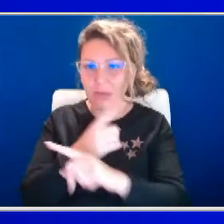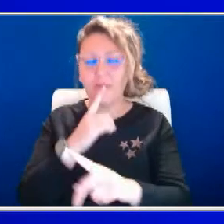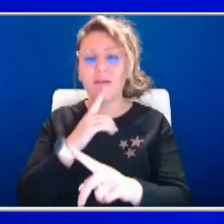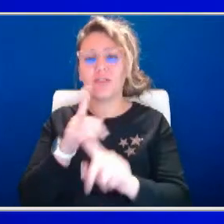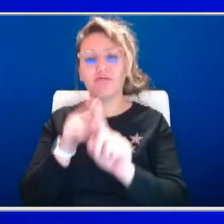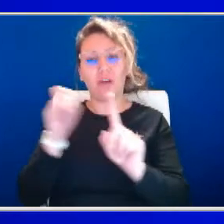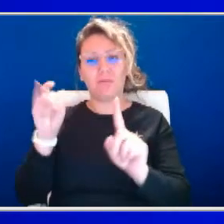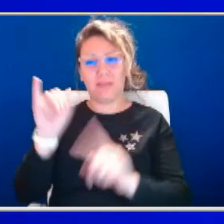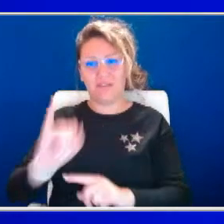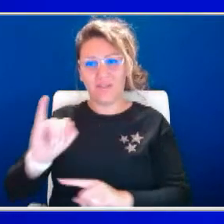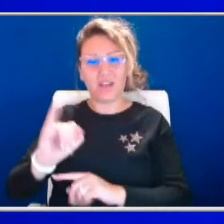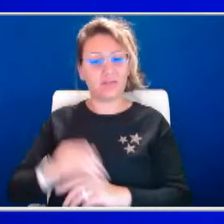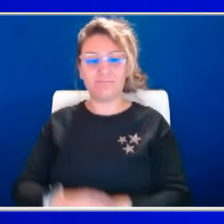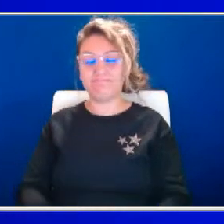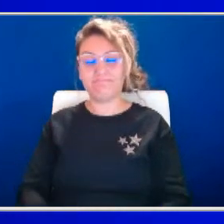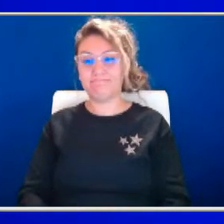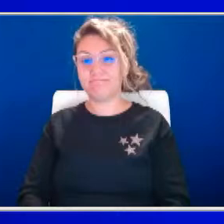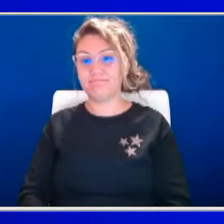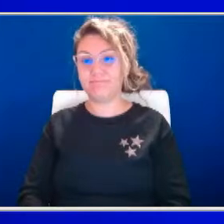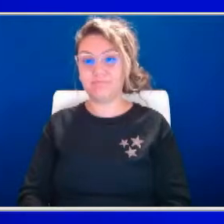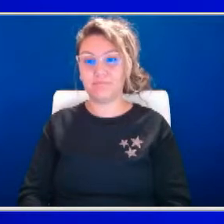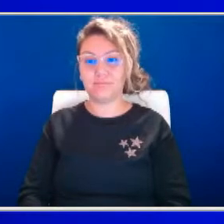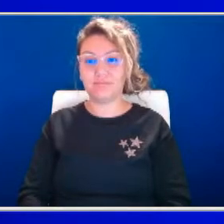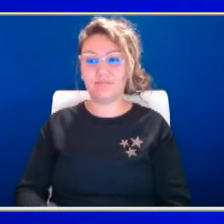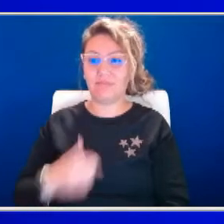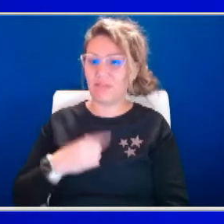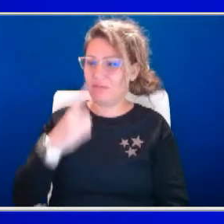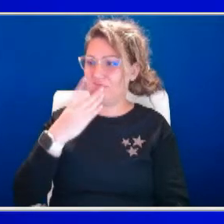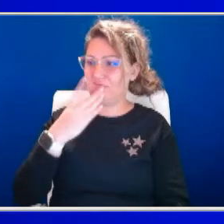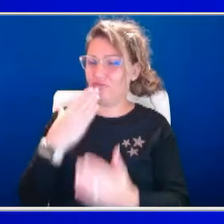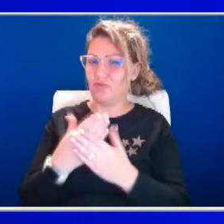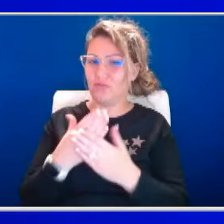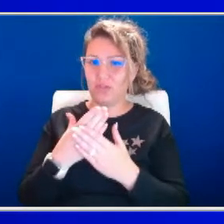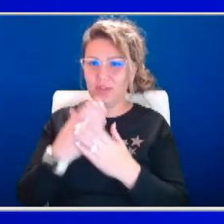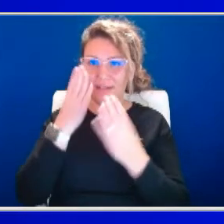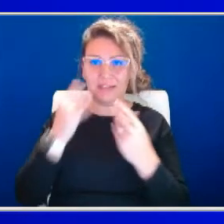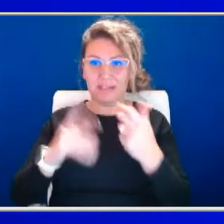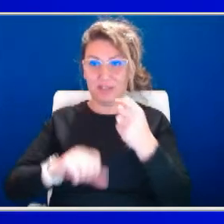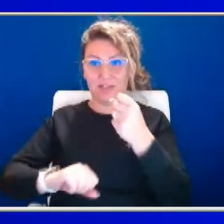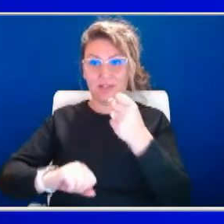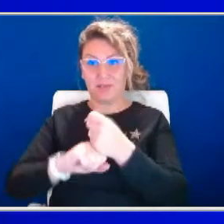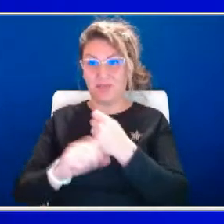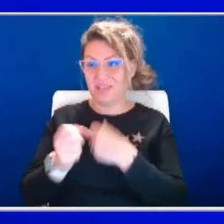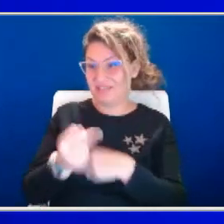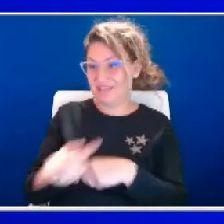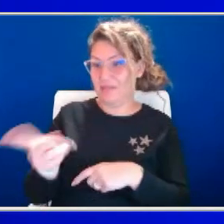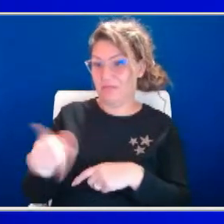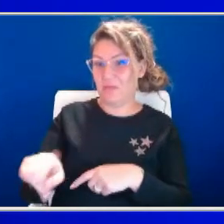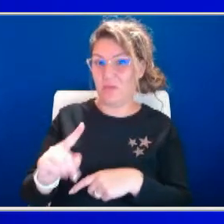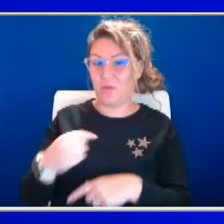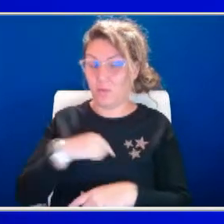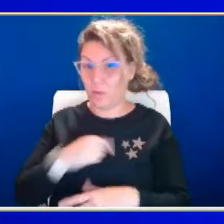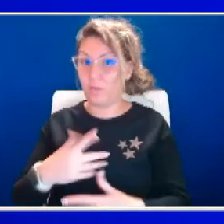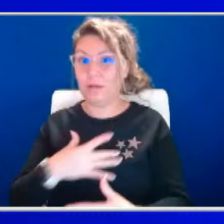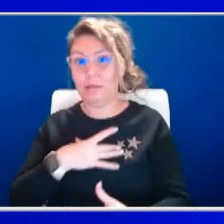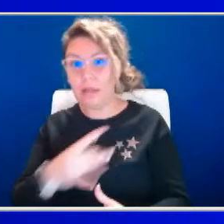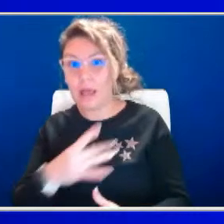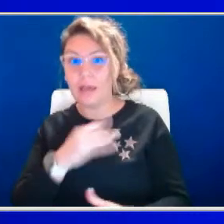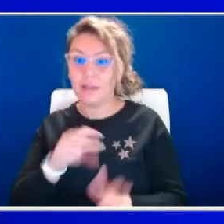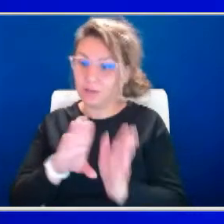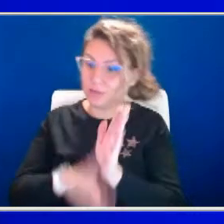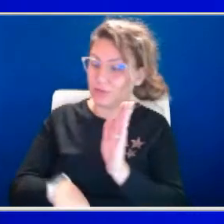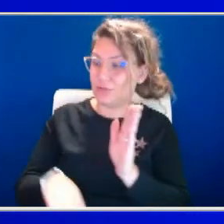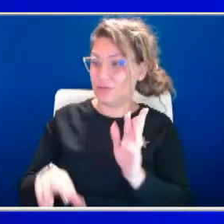So, you know, I think there's very good data to support the fact that some of these, although we'd like them to because they're cheap and they're readily